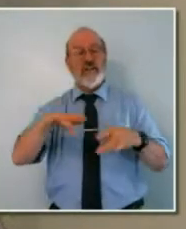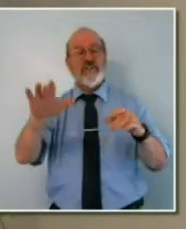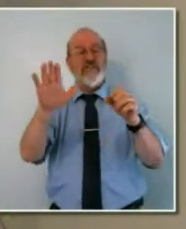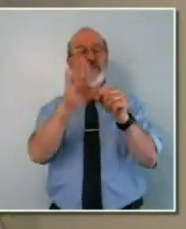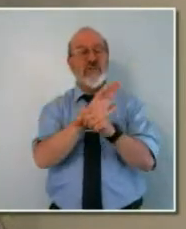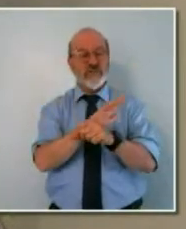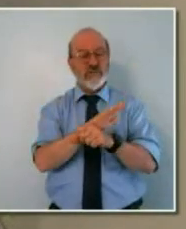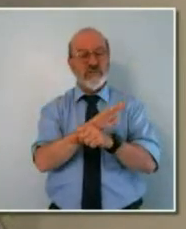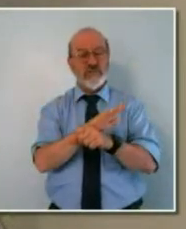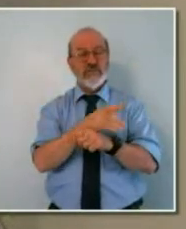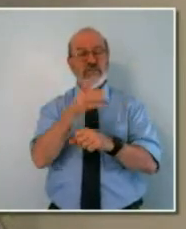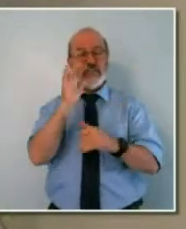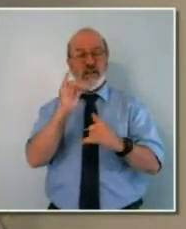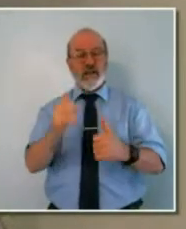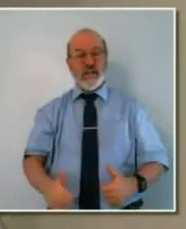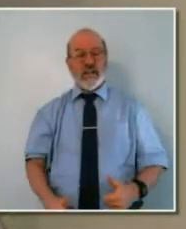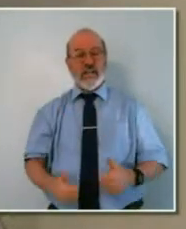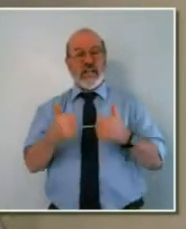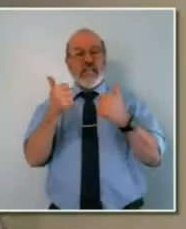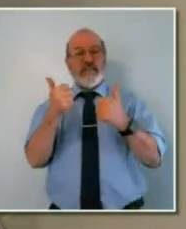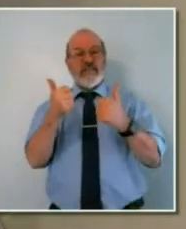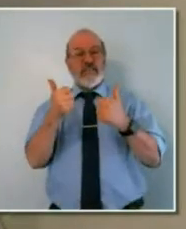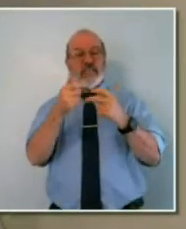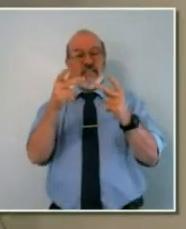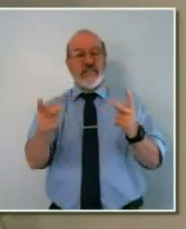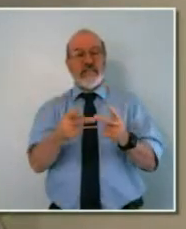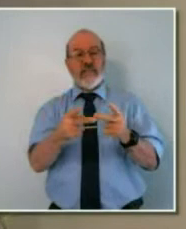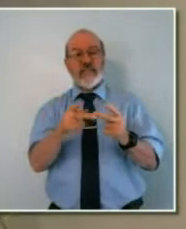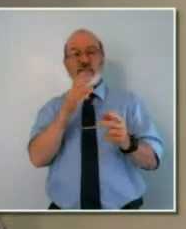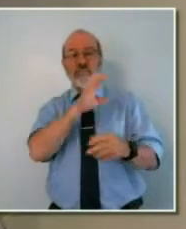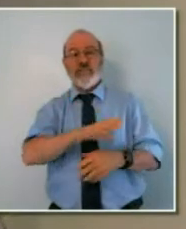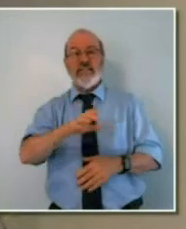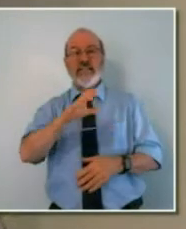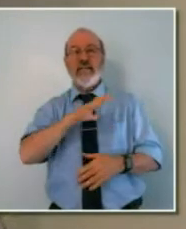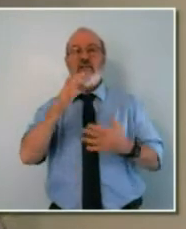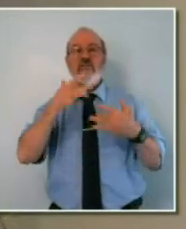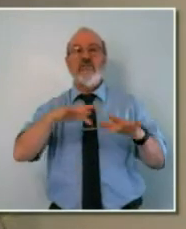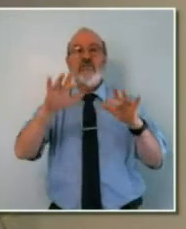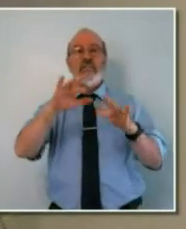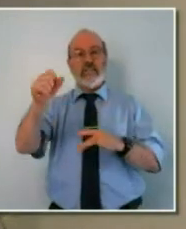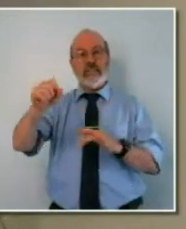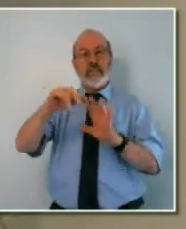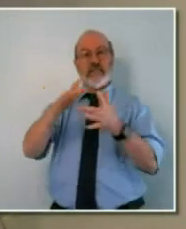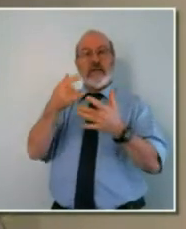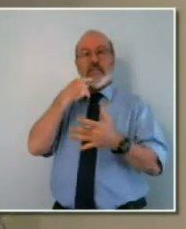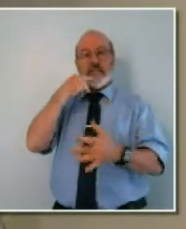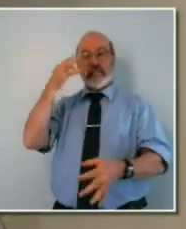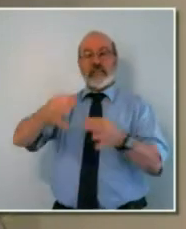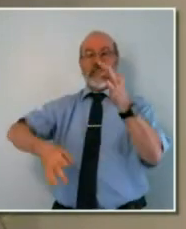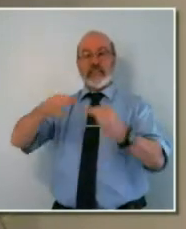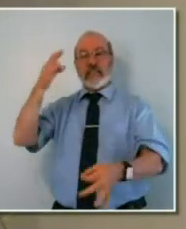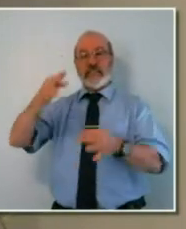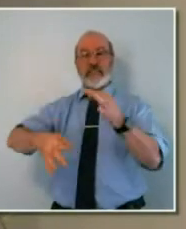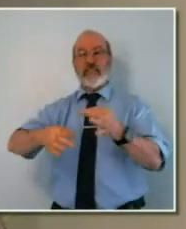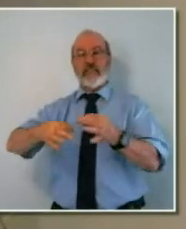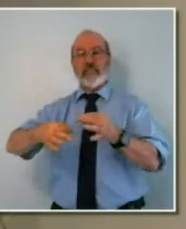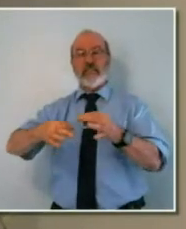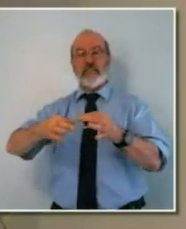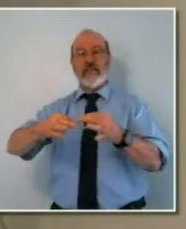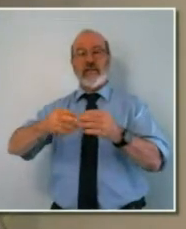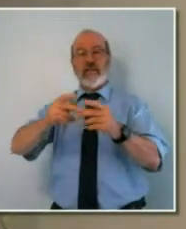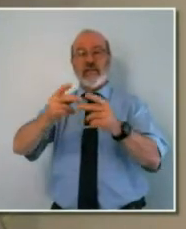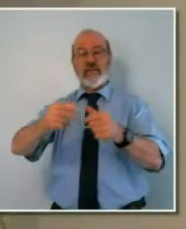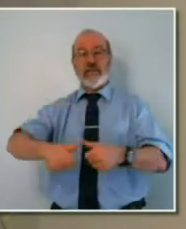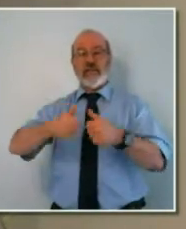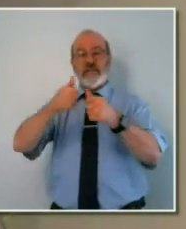God dwells in a place characterized by mercy. Yes, the Bible says justice and judgment are the habitation of his